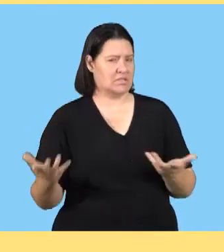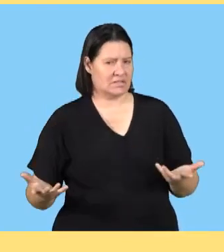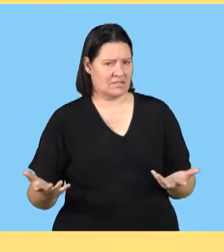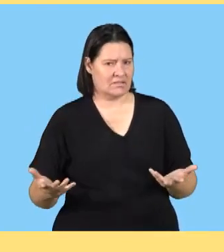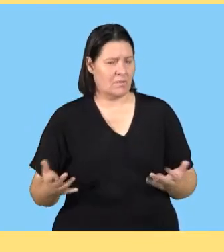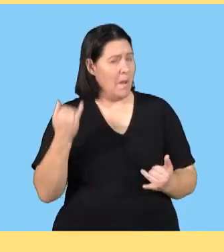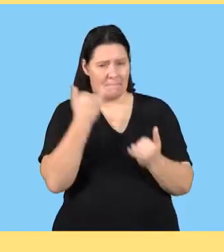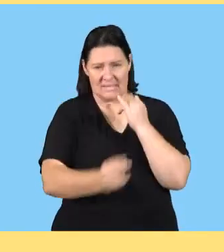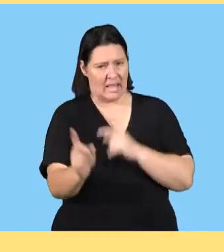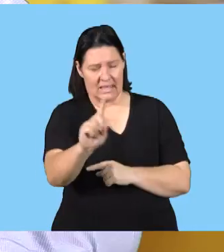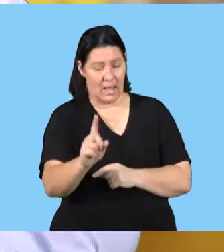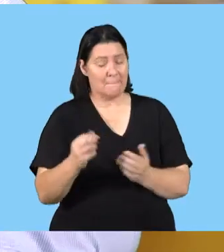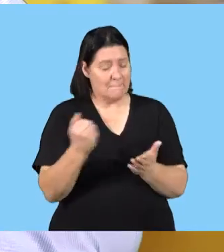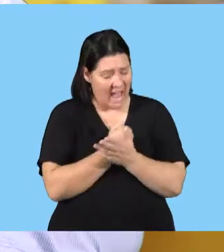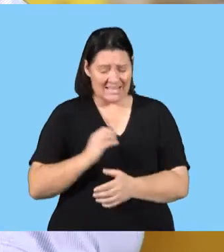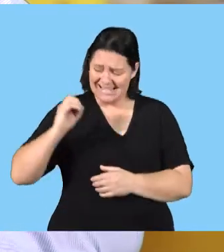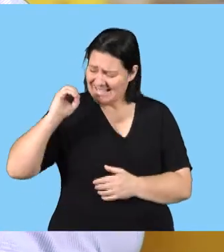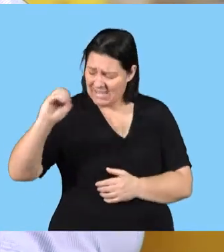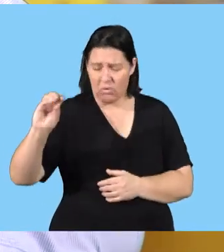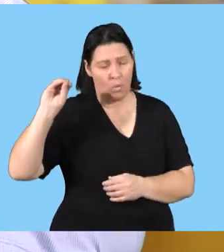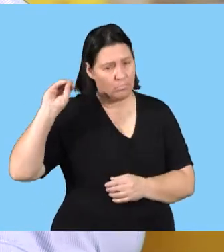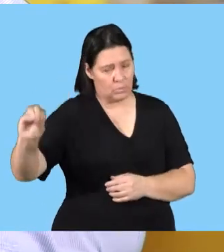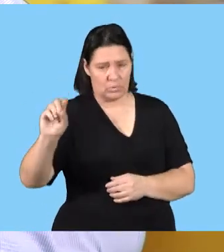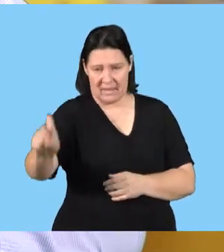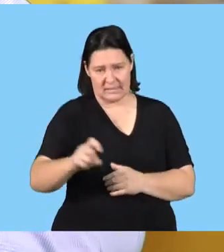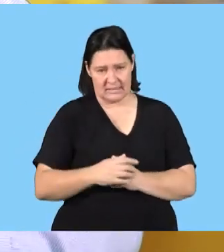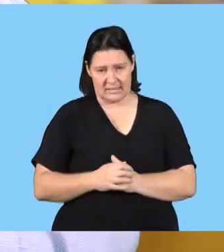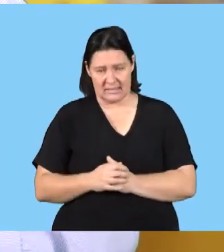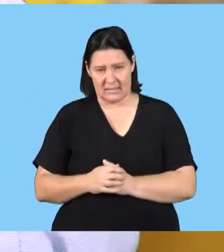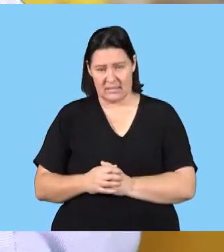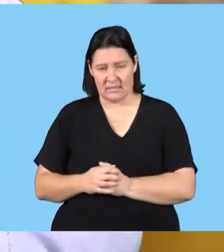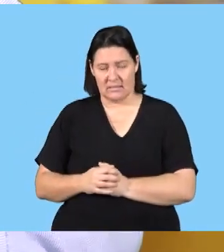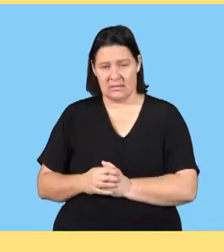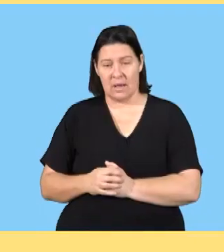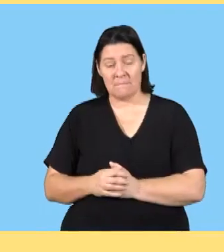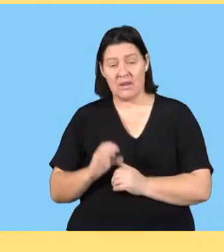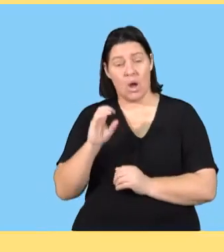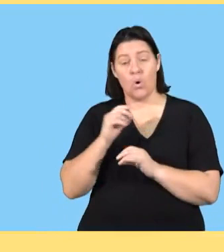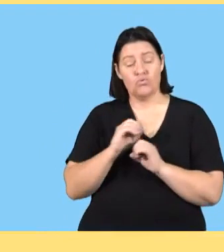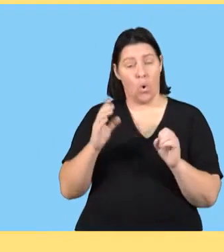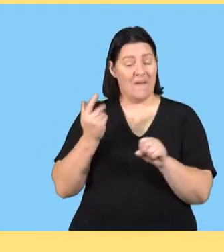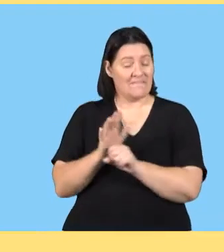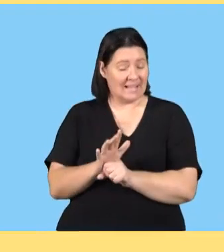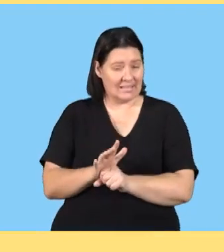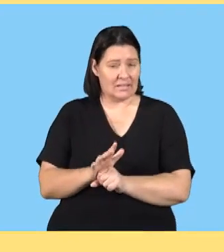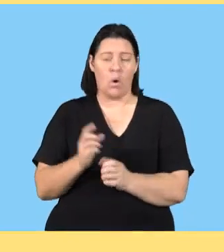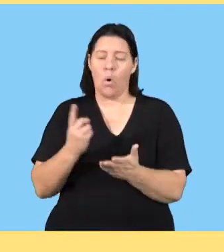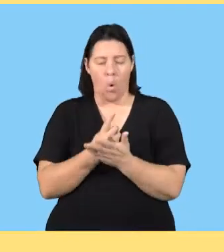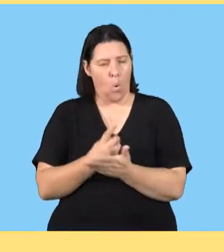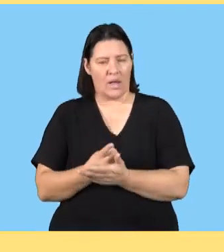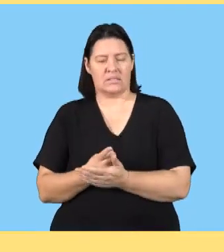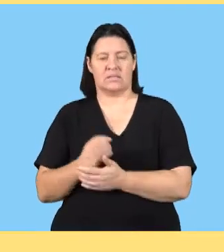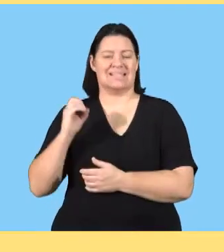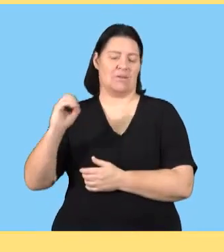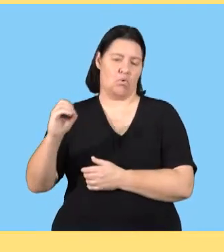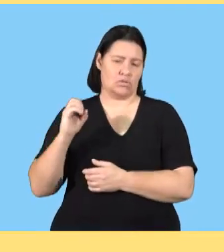Do not make that mistake when you do your practice. Whenever there is no effect, always put